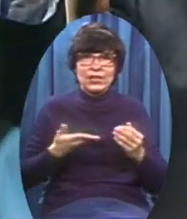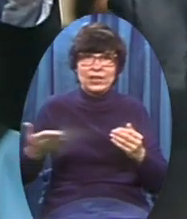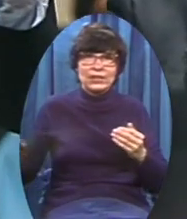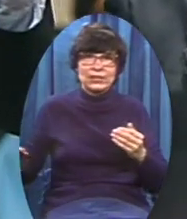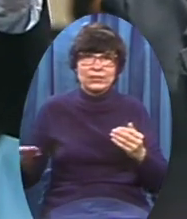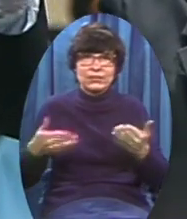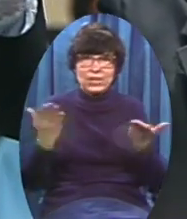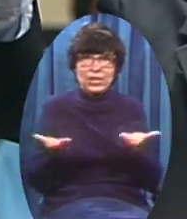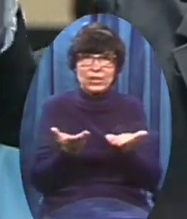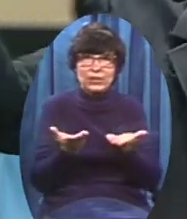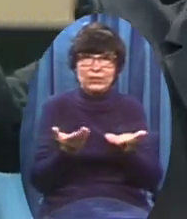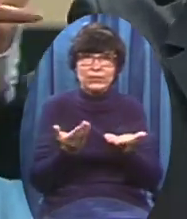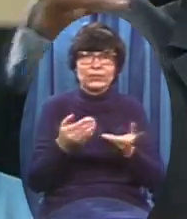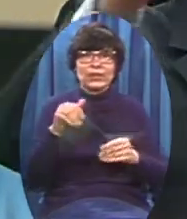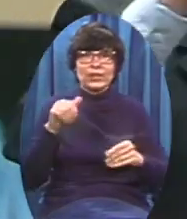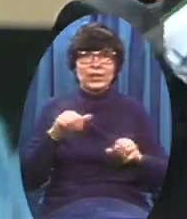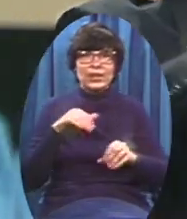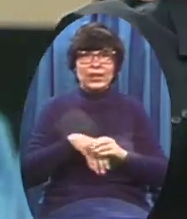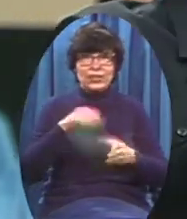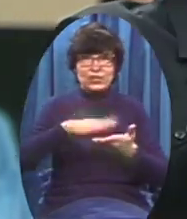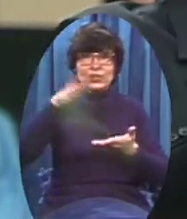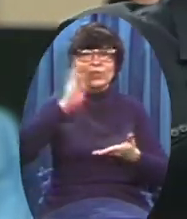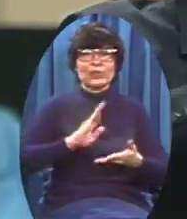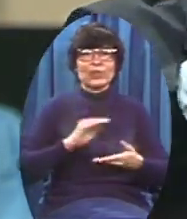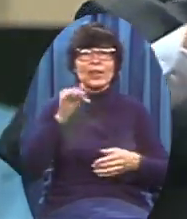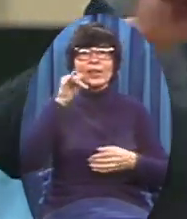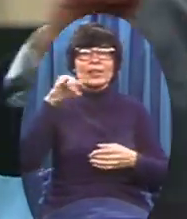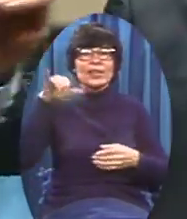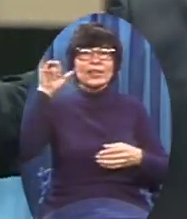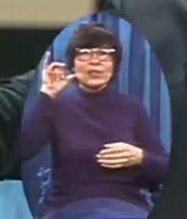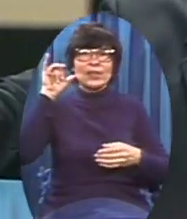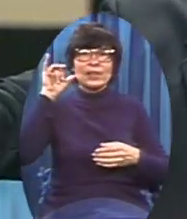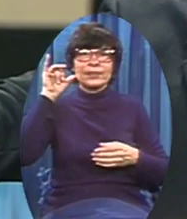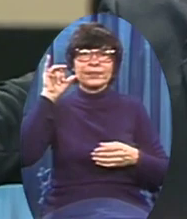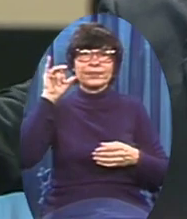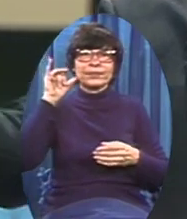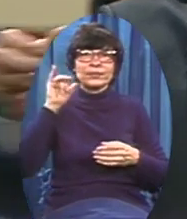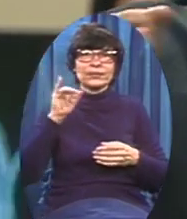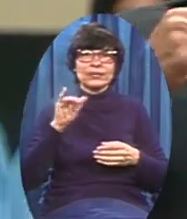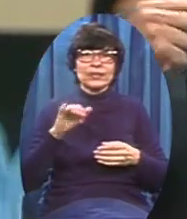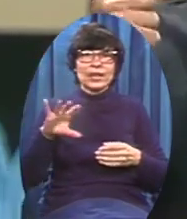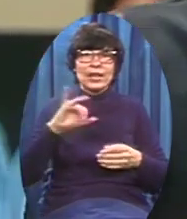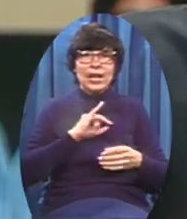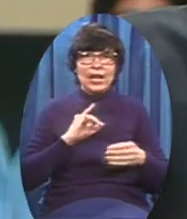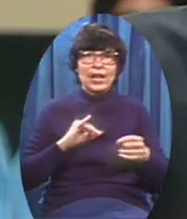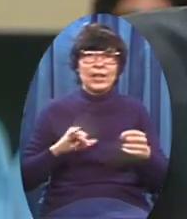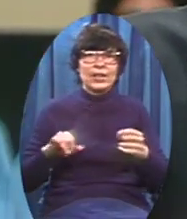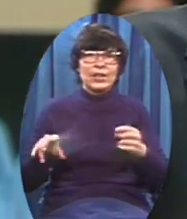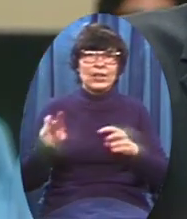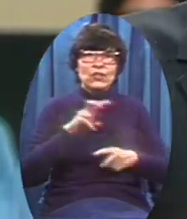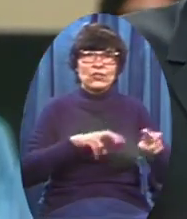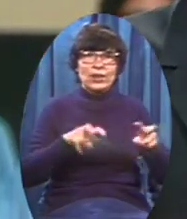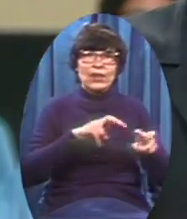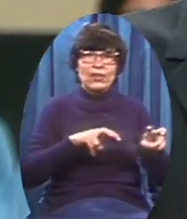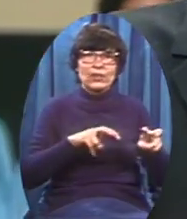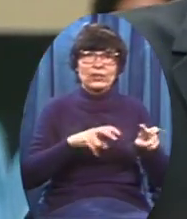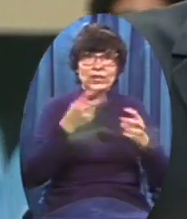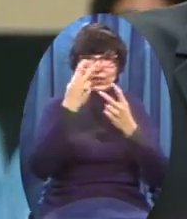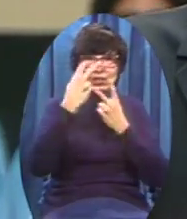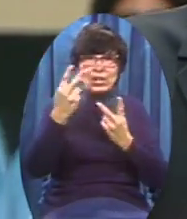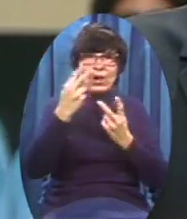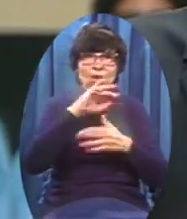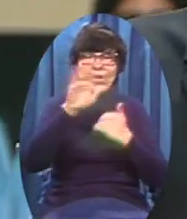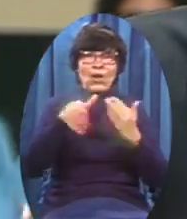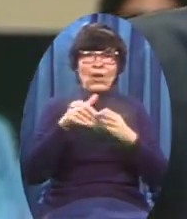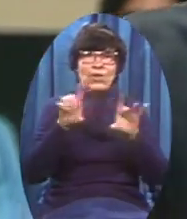up right here. Brother Jerry gave me a tour yesterday down in all of the complicated